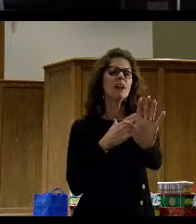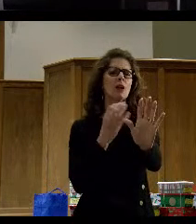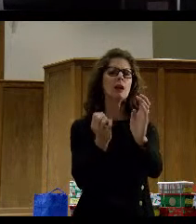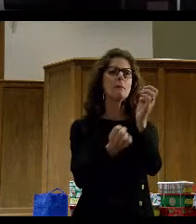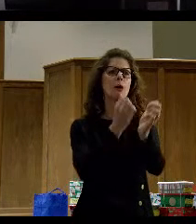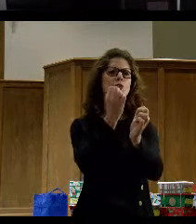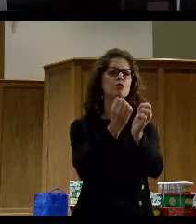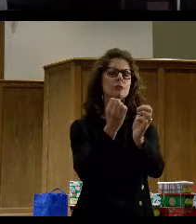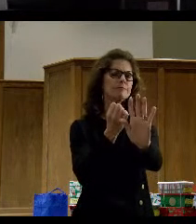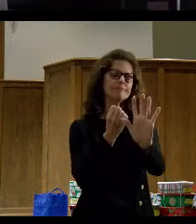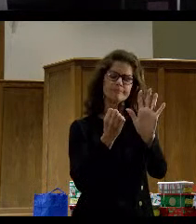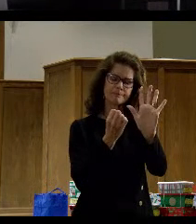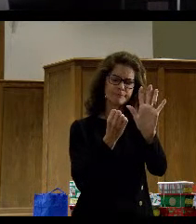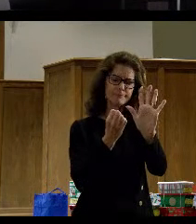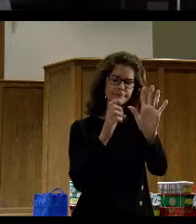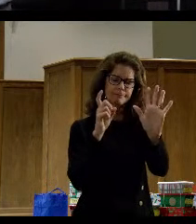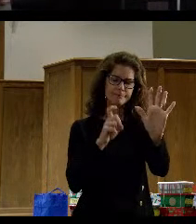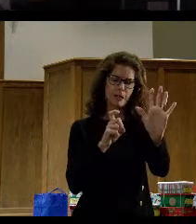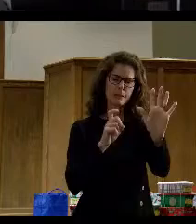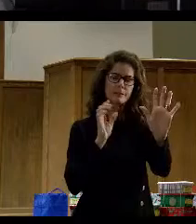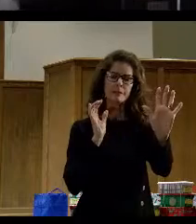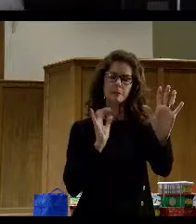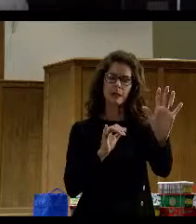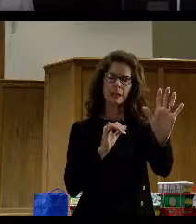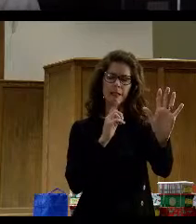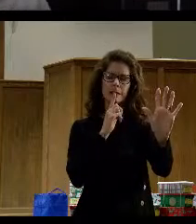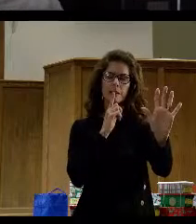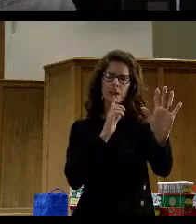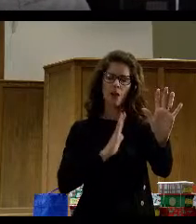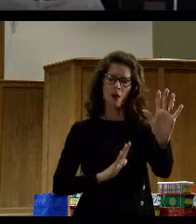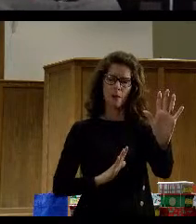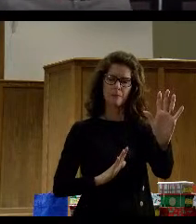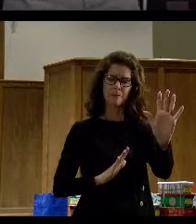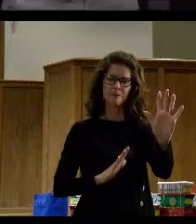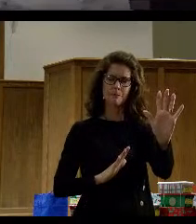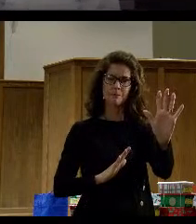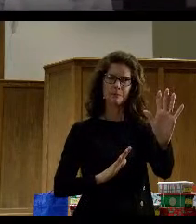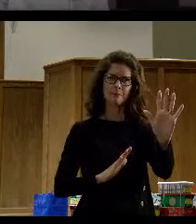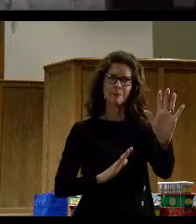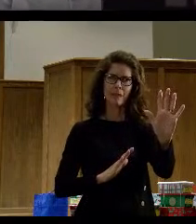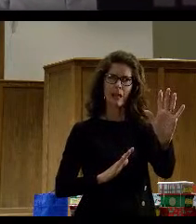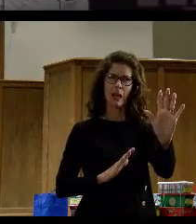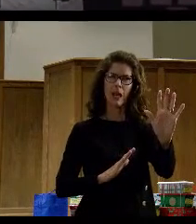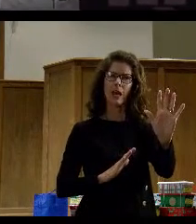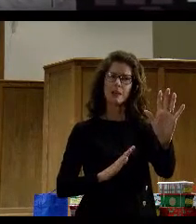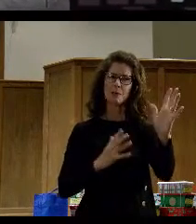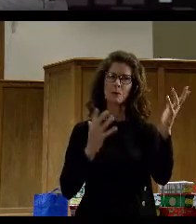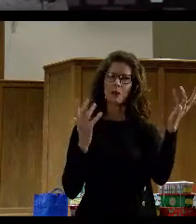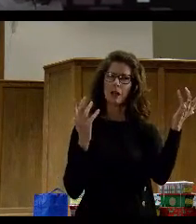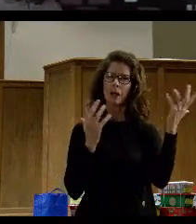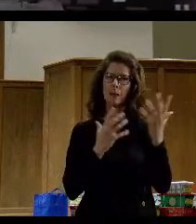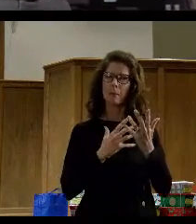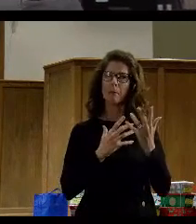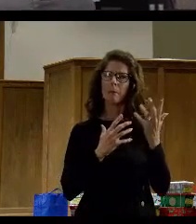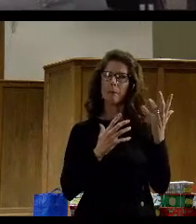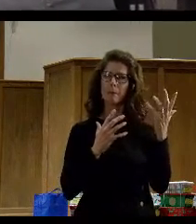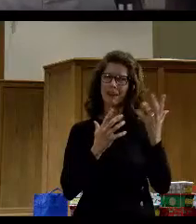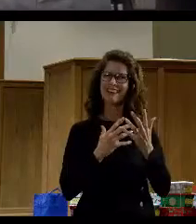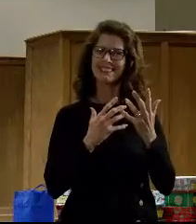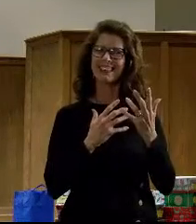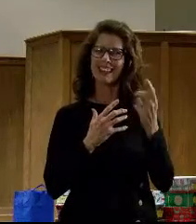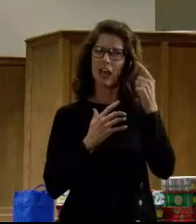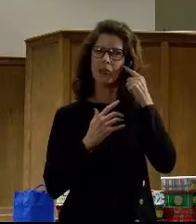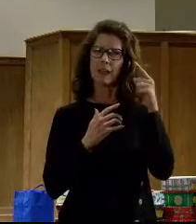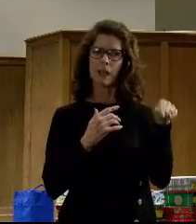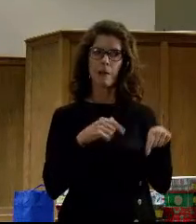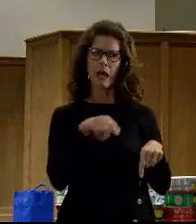must be calm." And that's pretty amazing, hearing that from Dr. King. You think about his legacy, you think about his